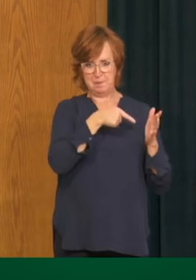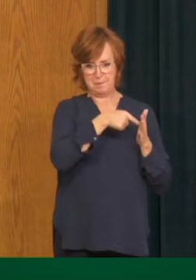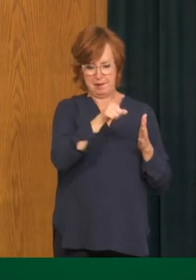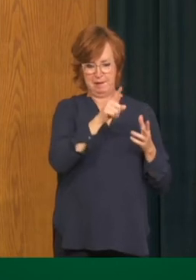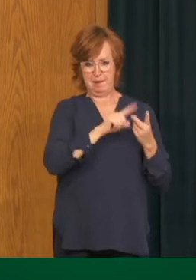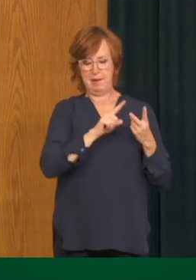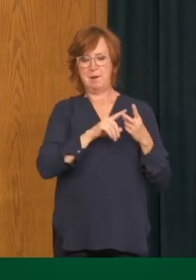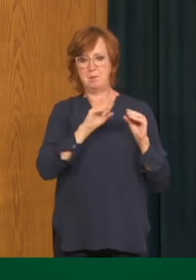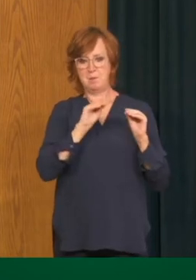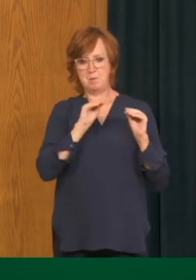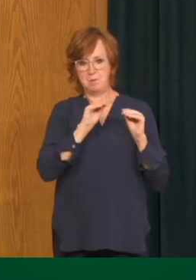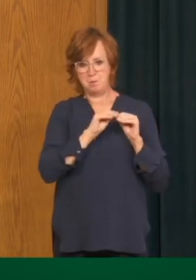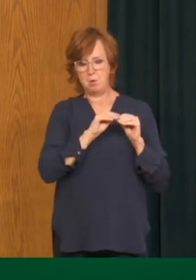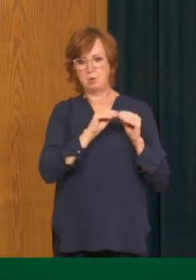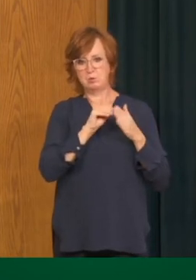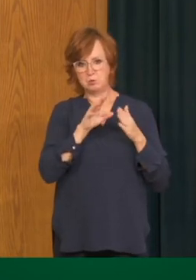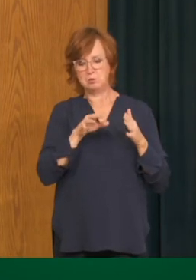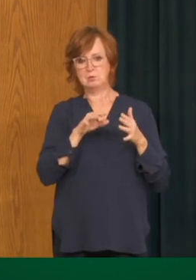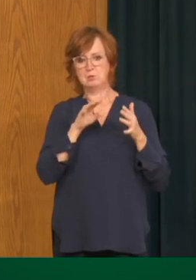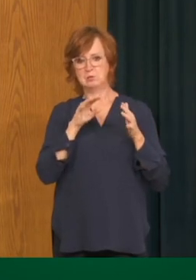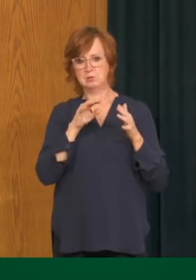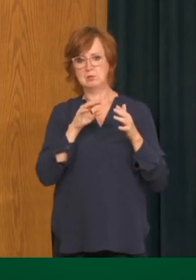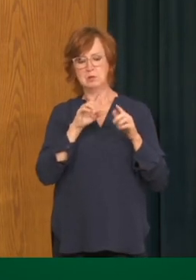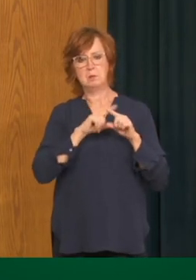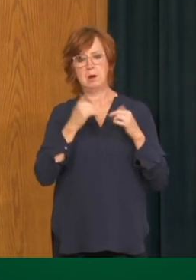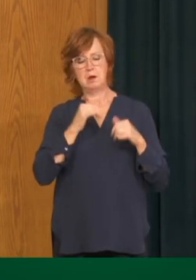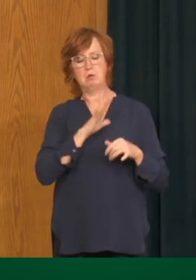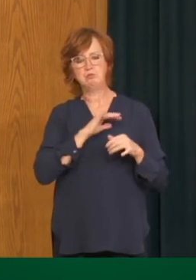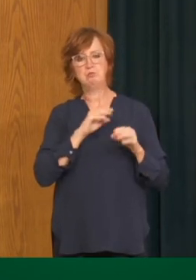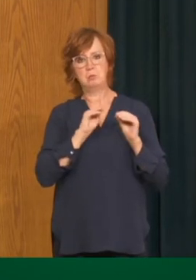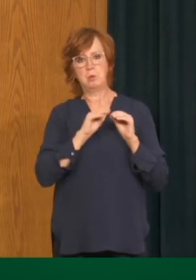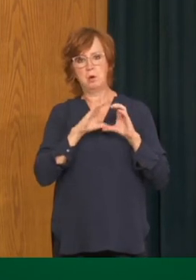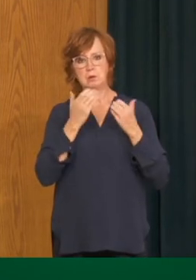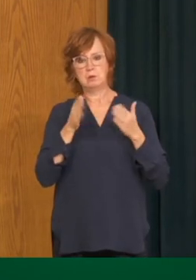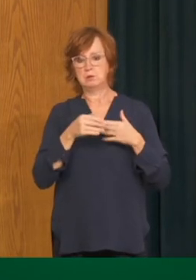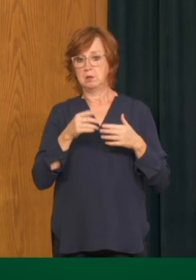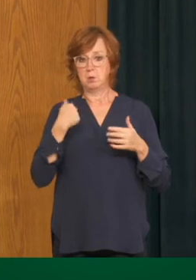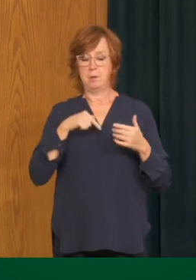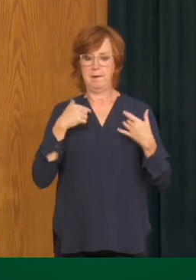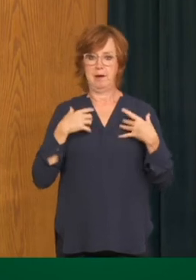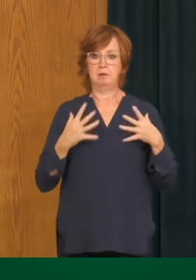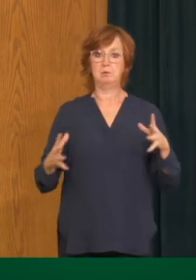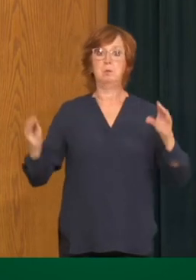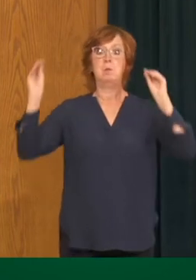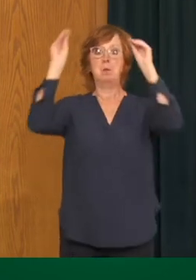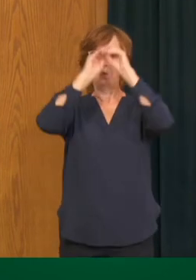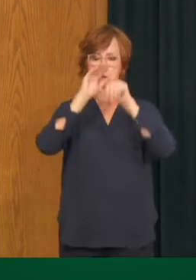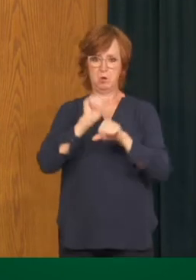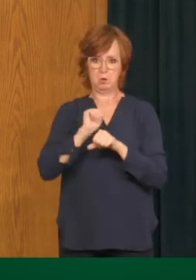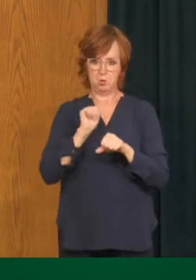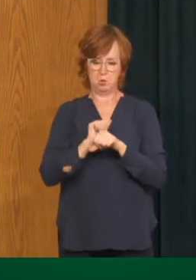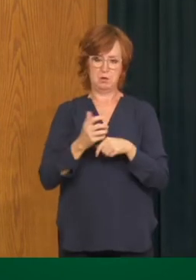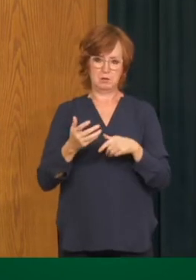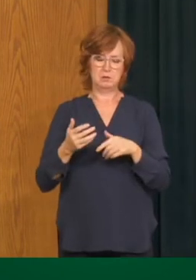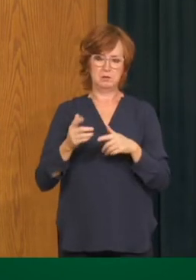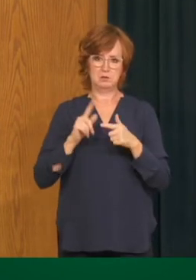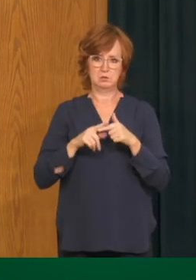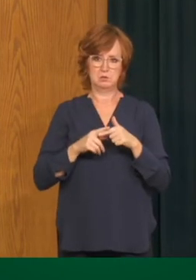So more work to do to ensure that the layers of protection are in place in our classrooms, whether